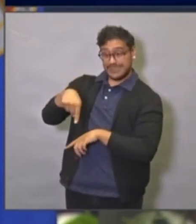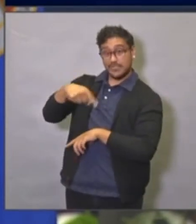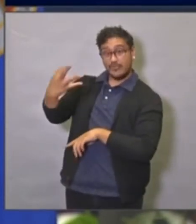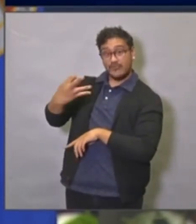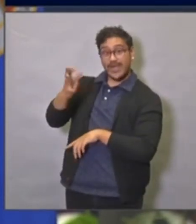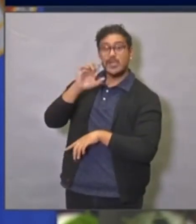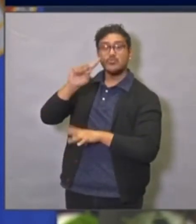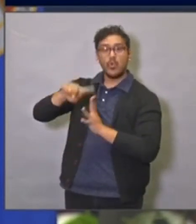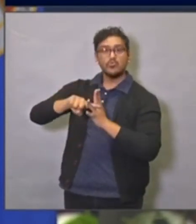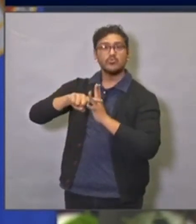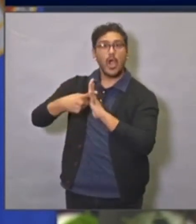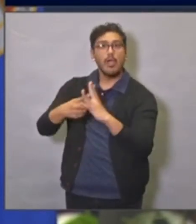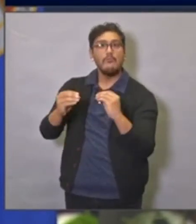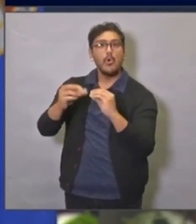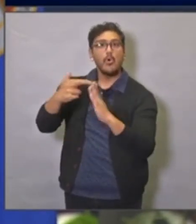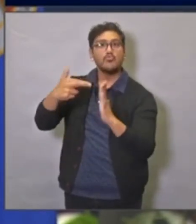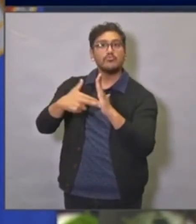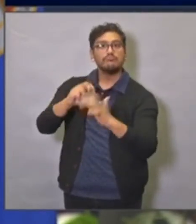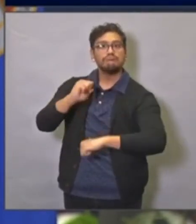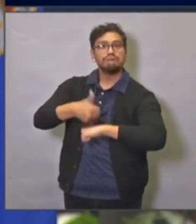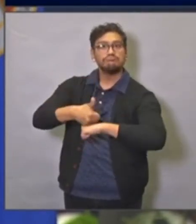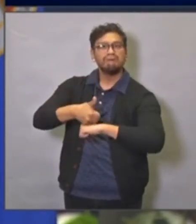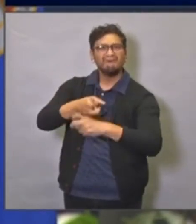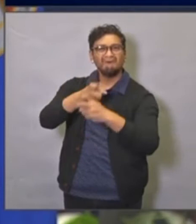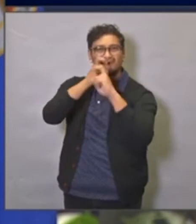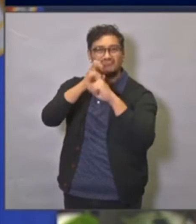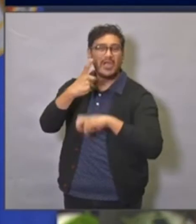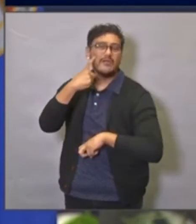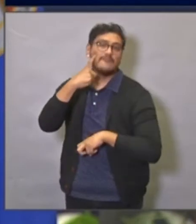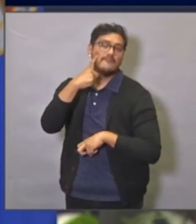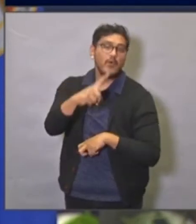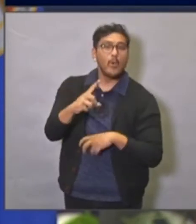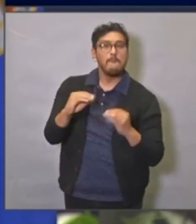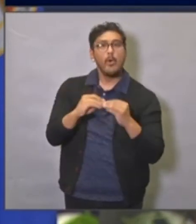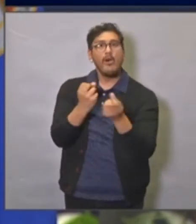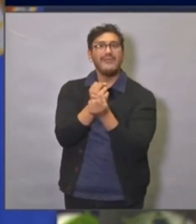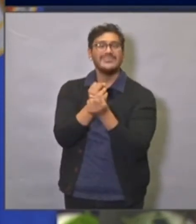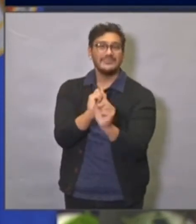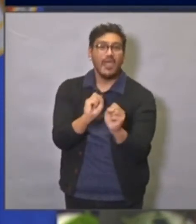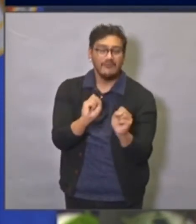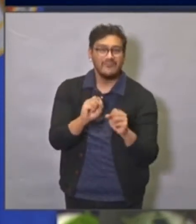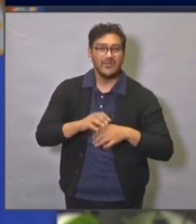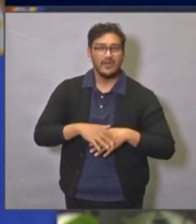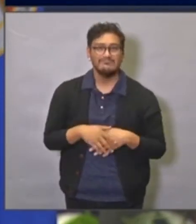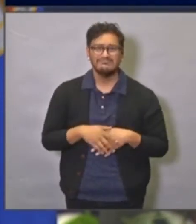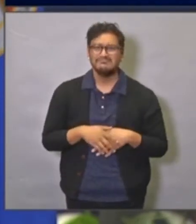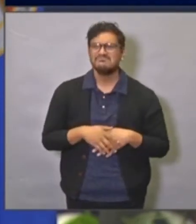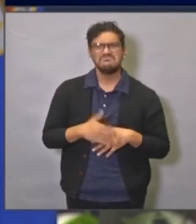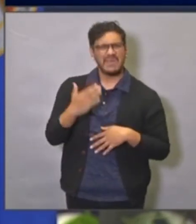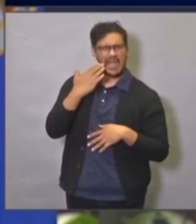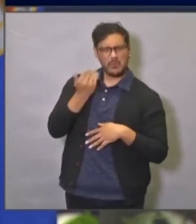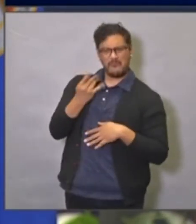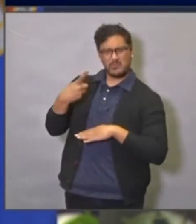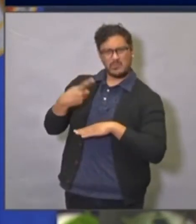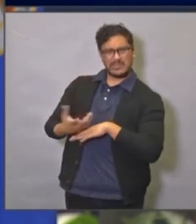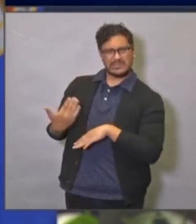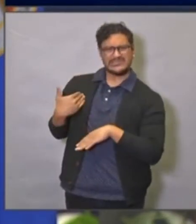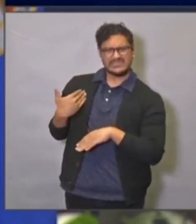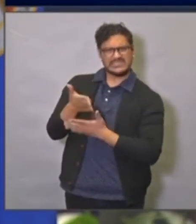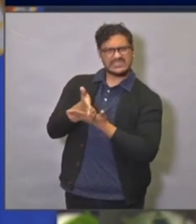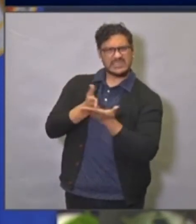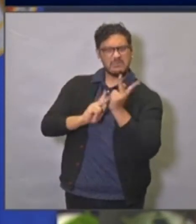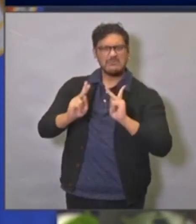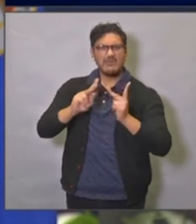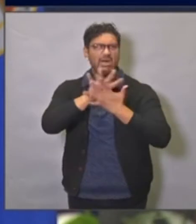and well-being of our residents. I understand that there's been some confusion over the last couple of days, but I'd like to clarify that this